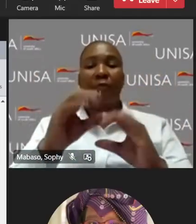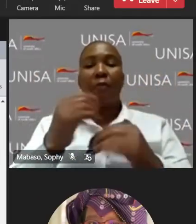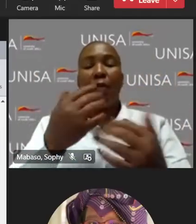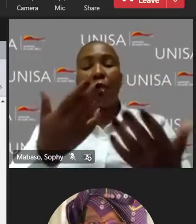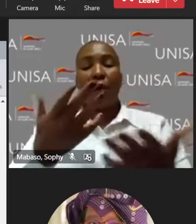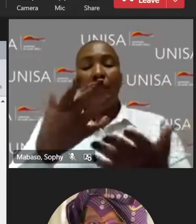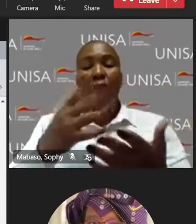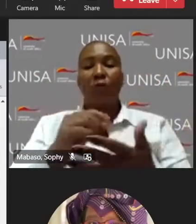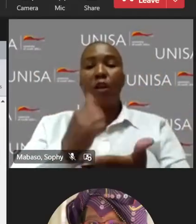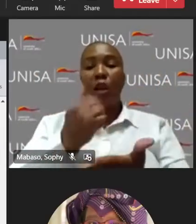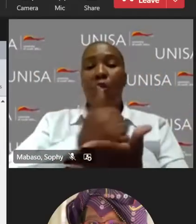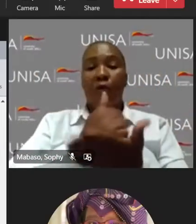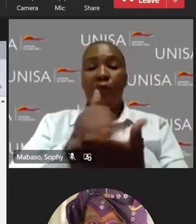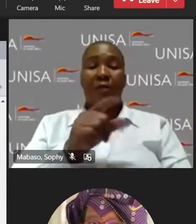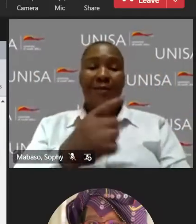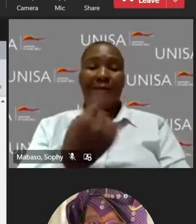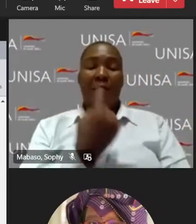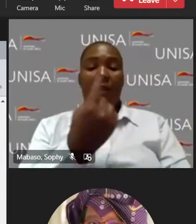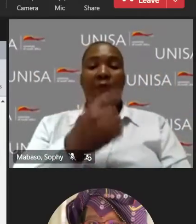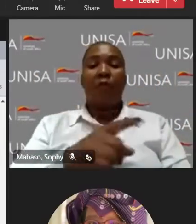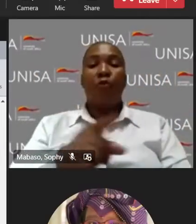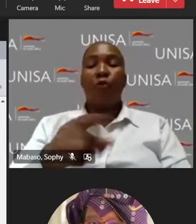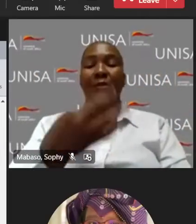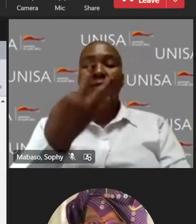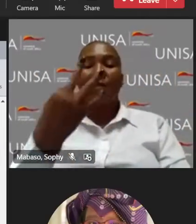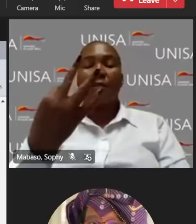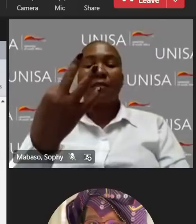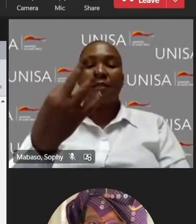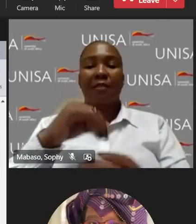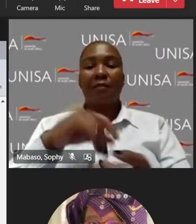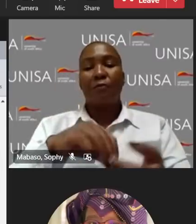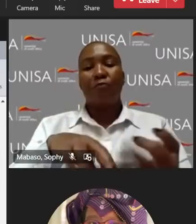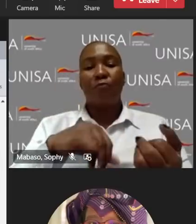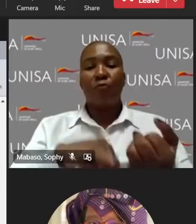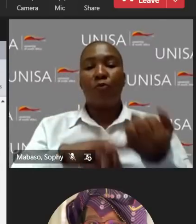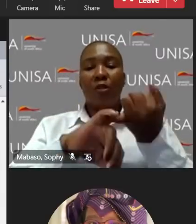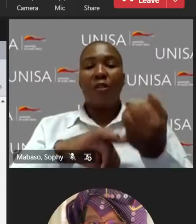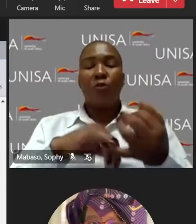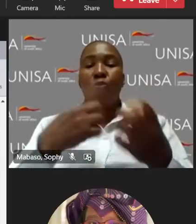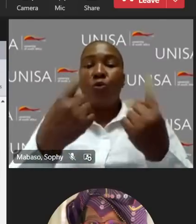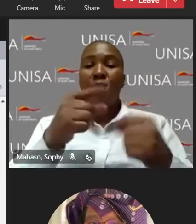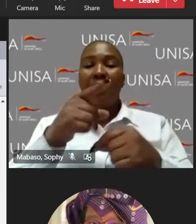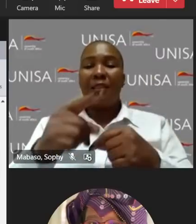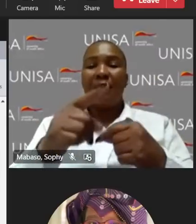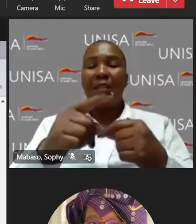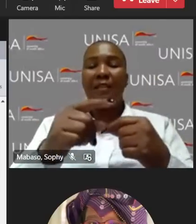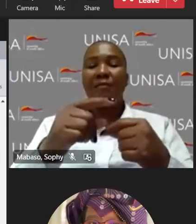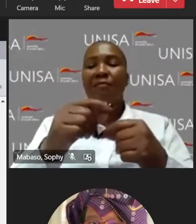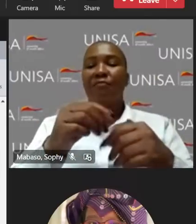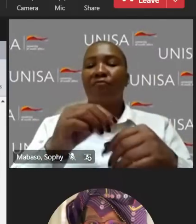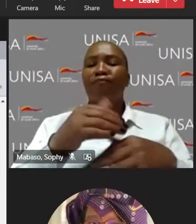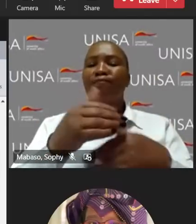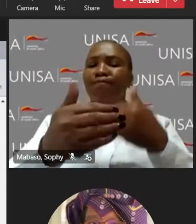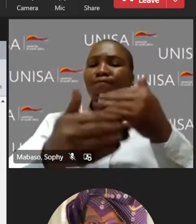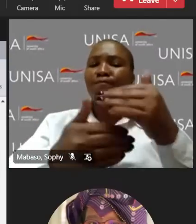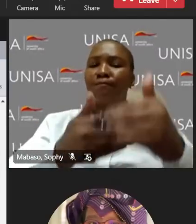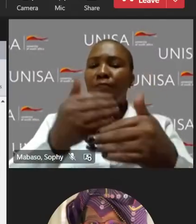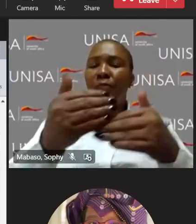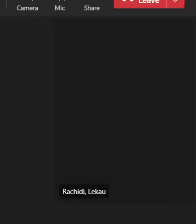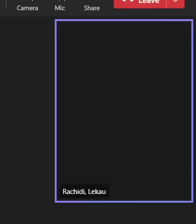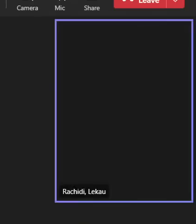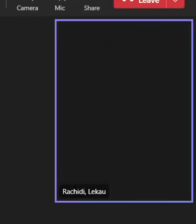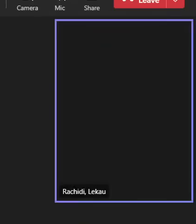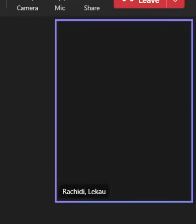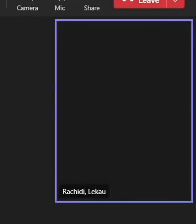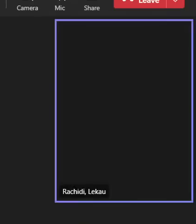for those three particular MOOCs. So we'll be doing this throughout the orientation